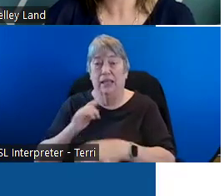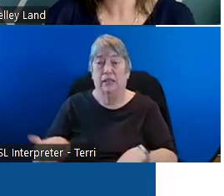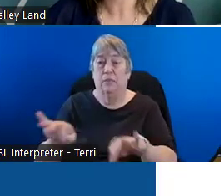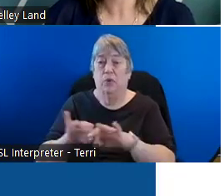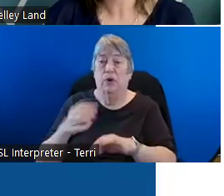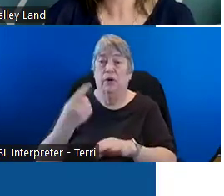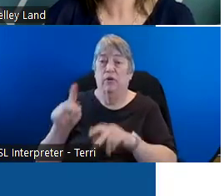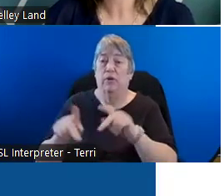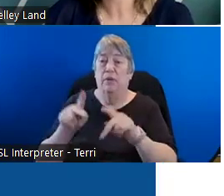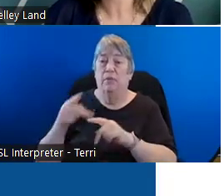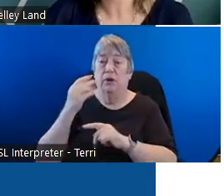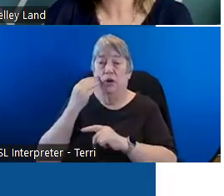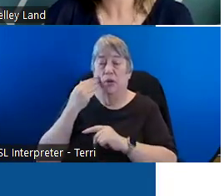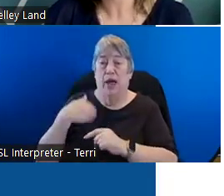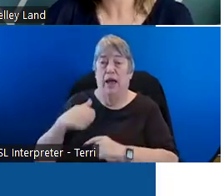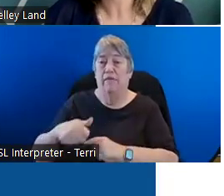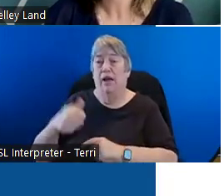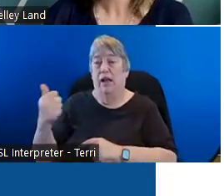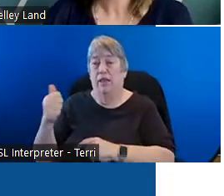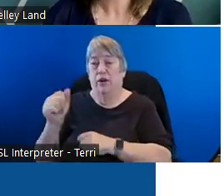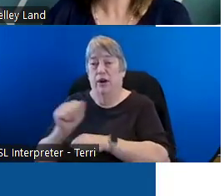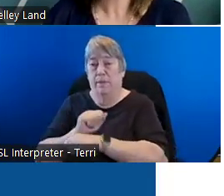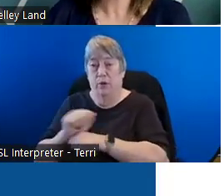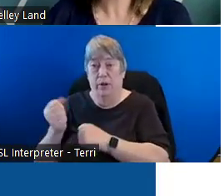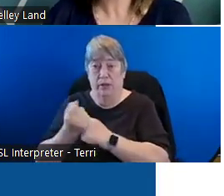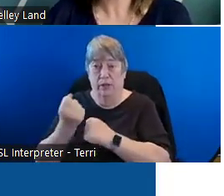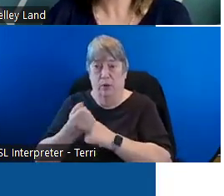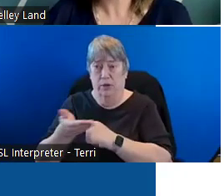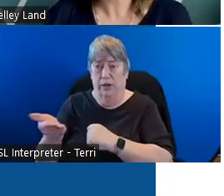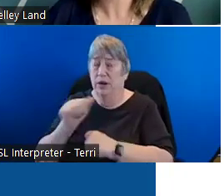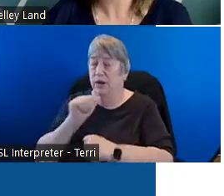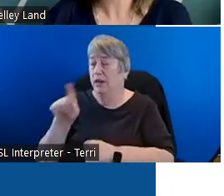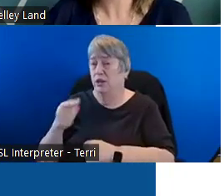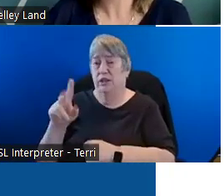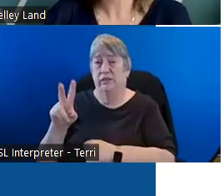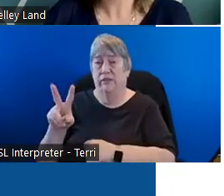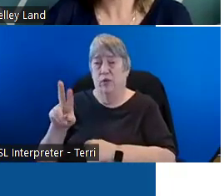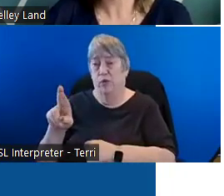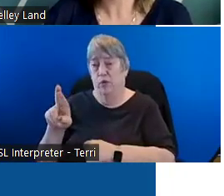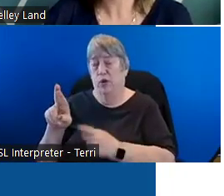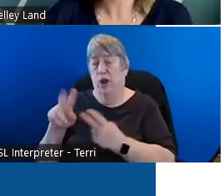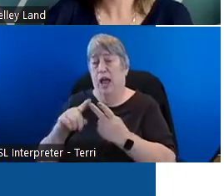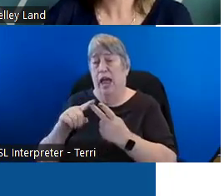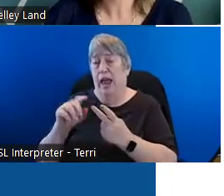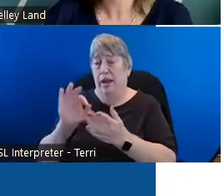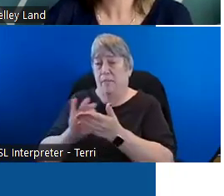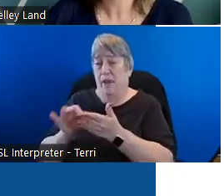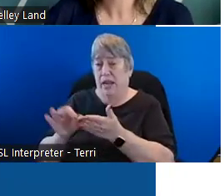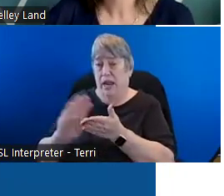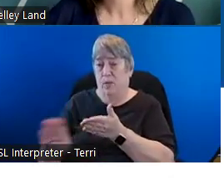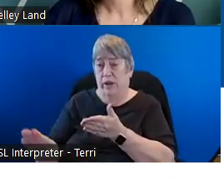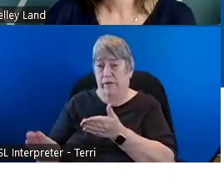know that there are other employment supports out there besides vocational rehabilitation and Medicaid waiver. Next